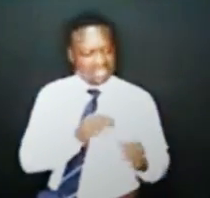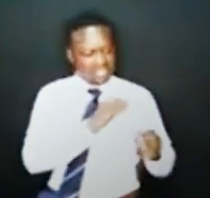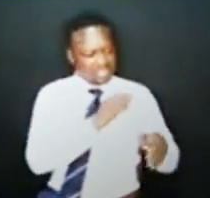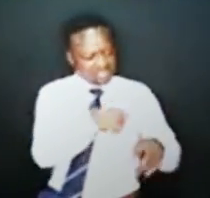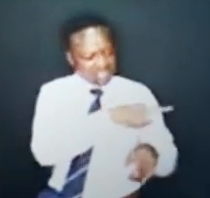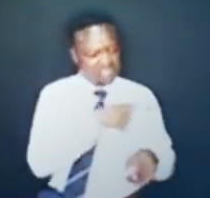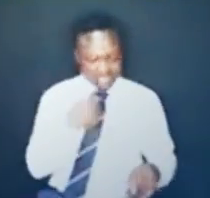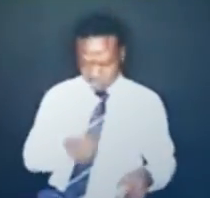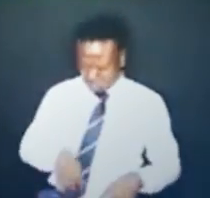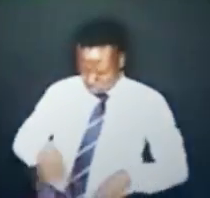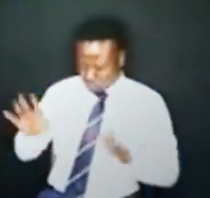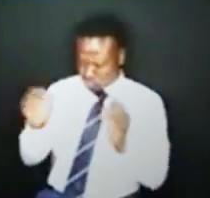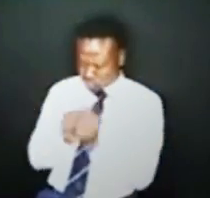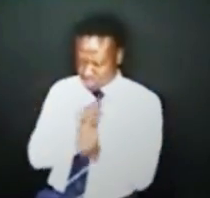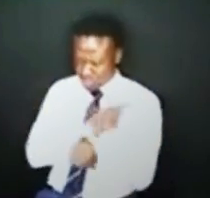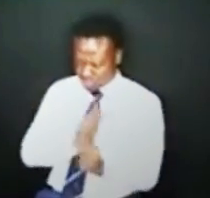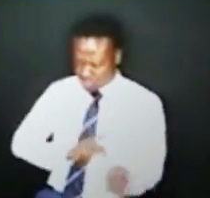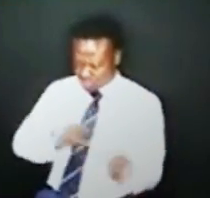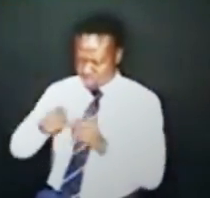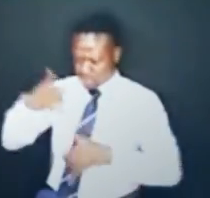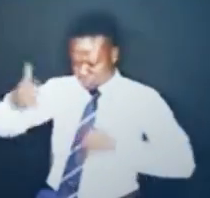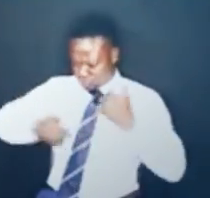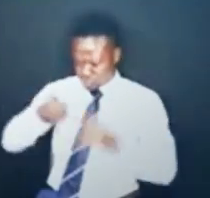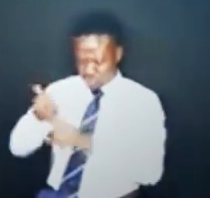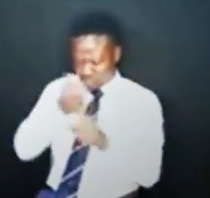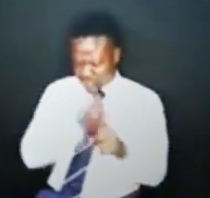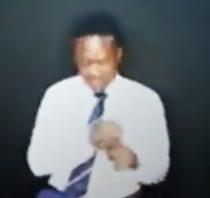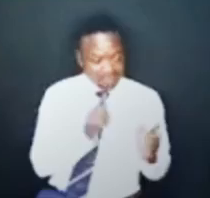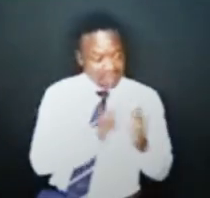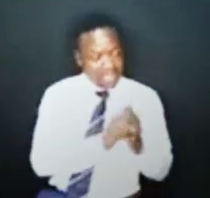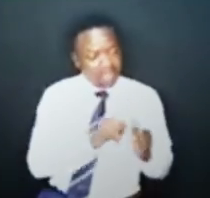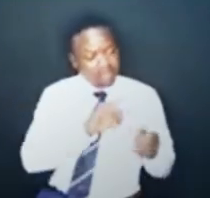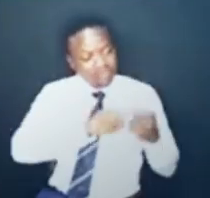yourself. This suggestion delighted Haman,